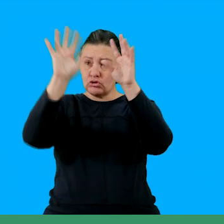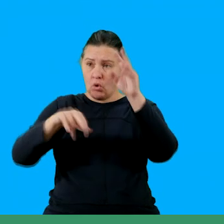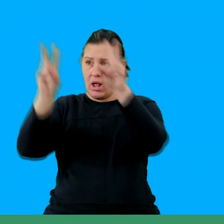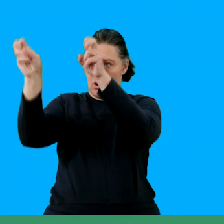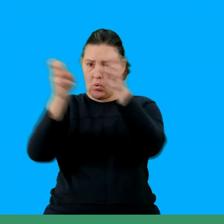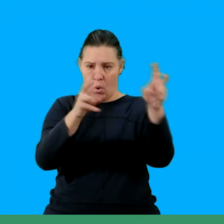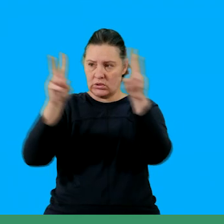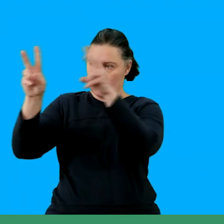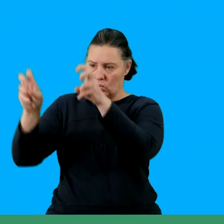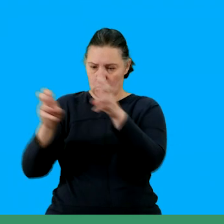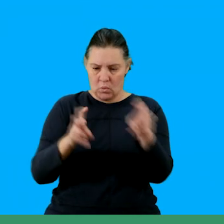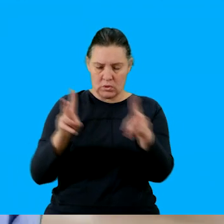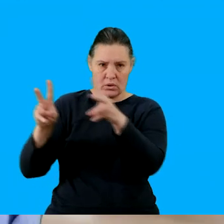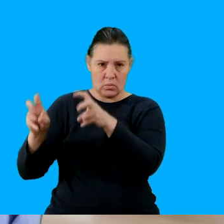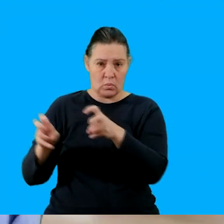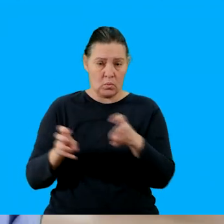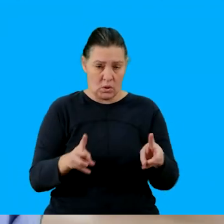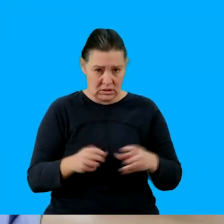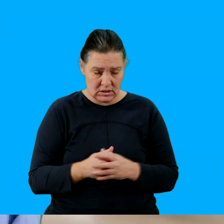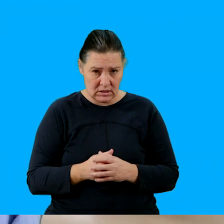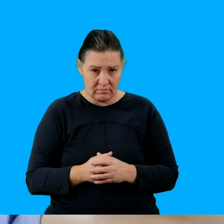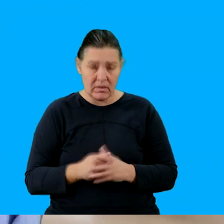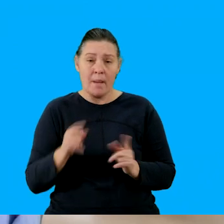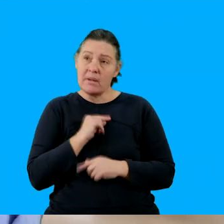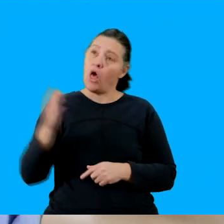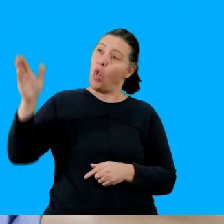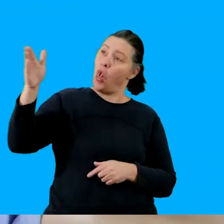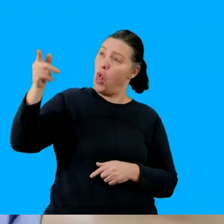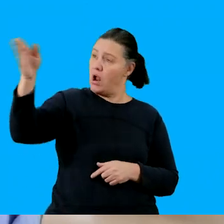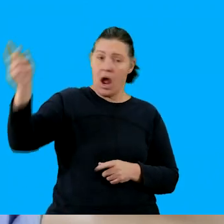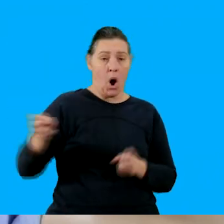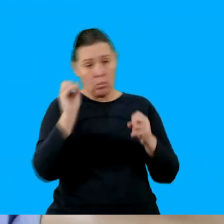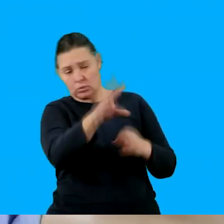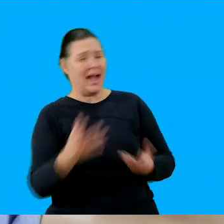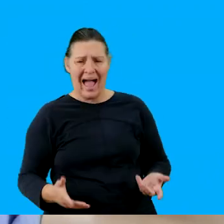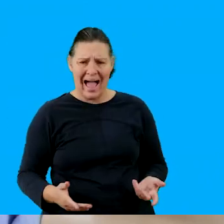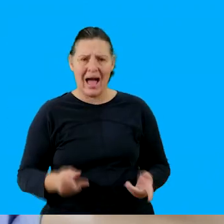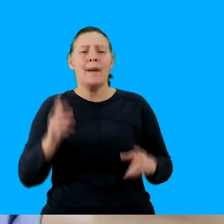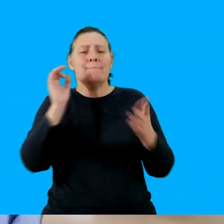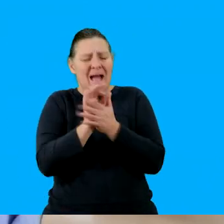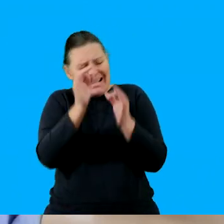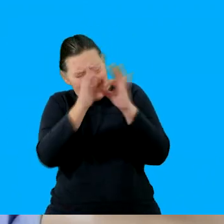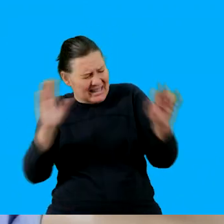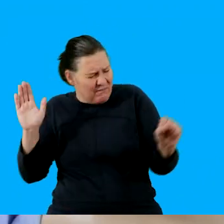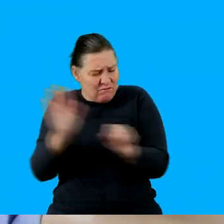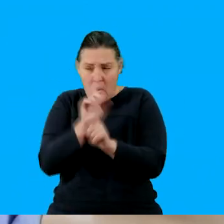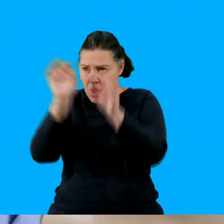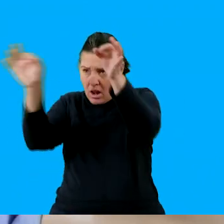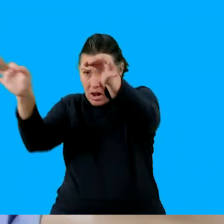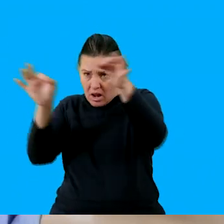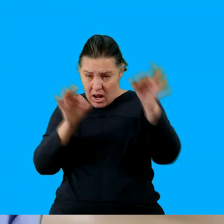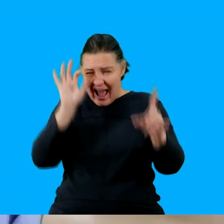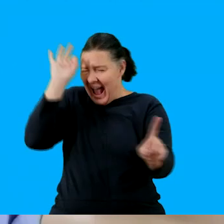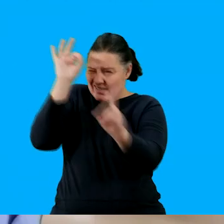from the scenario. Keep in mind that you cannot quote things that are not on the scenario. Make sure that you quote sentences